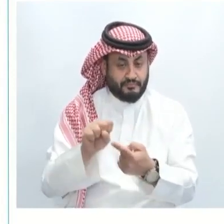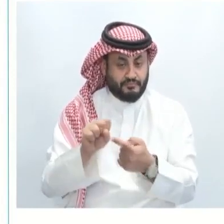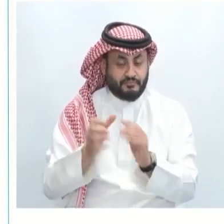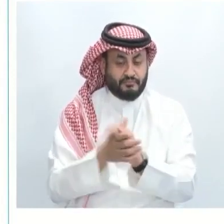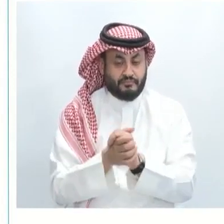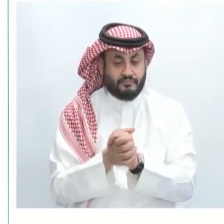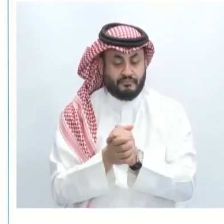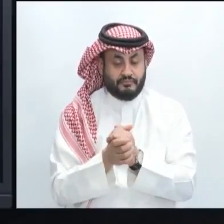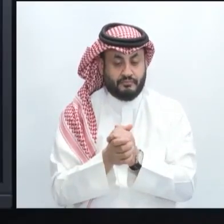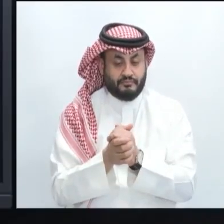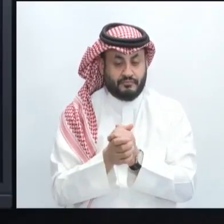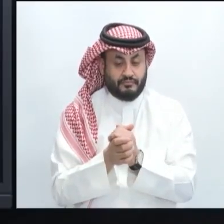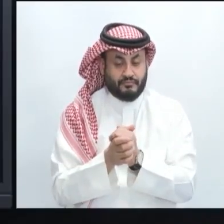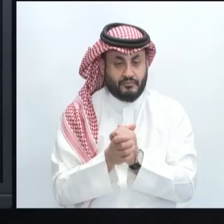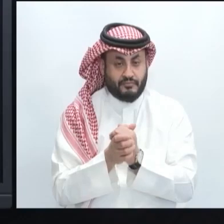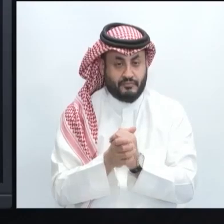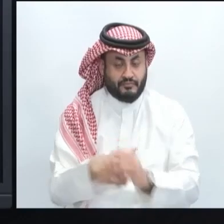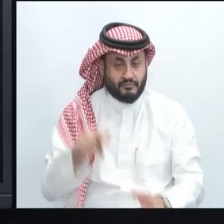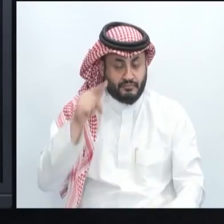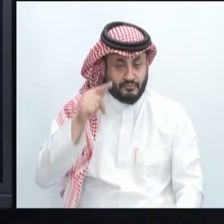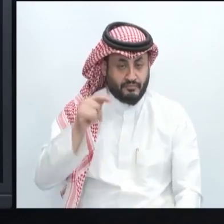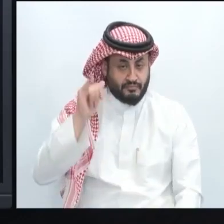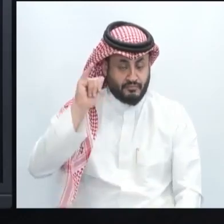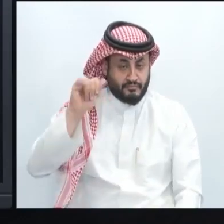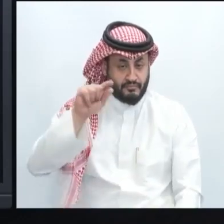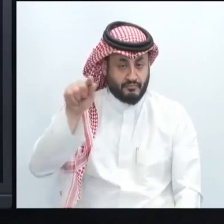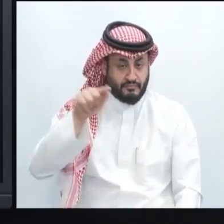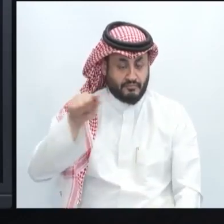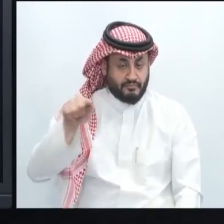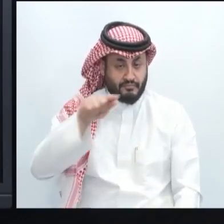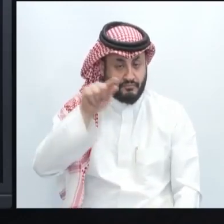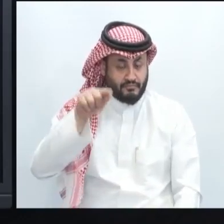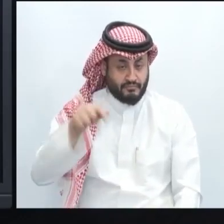would say these are pizzas.